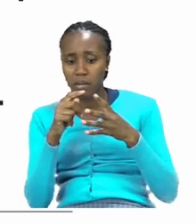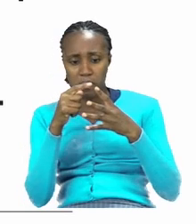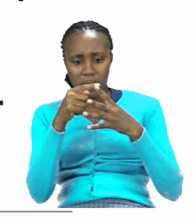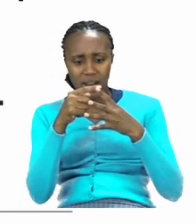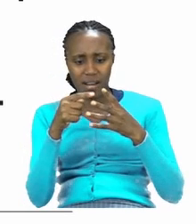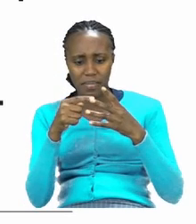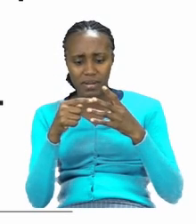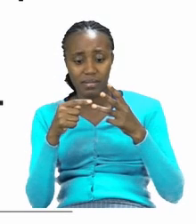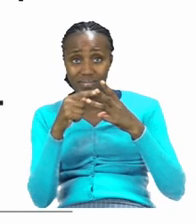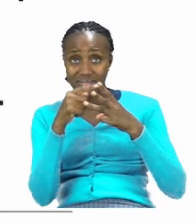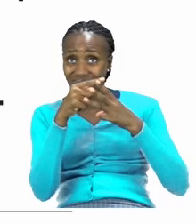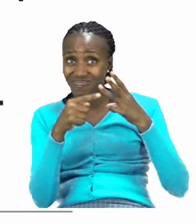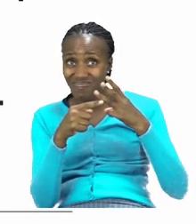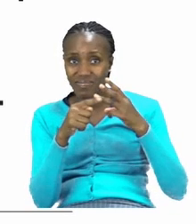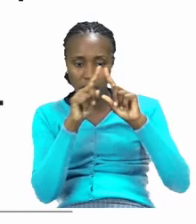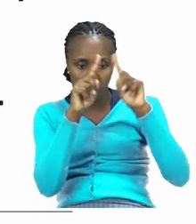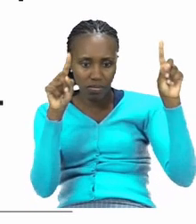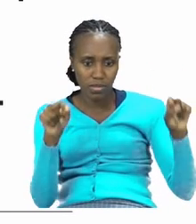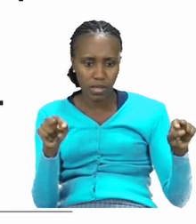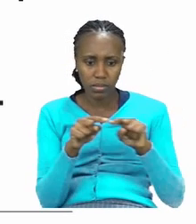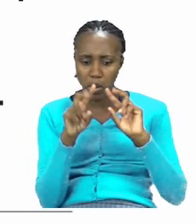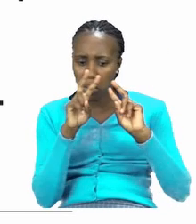words in the box below.